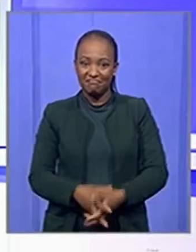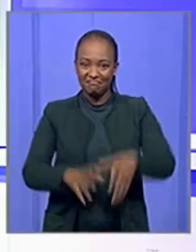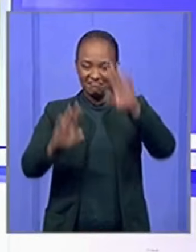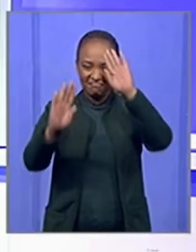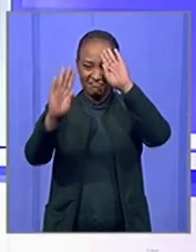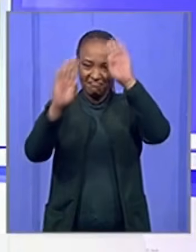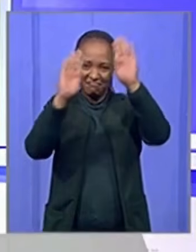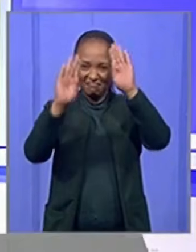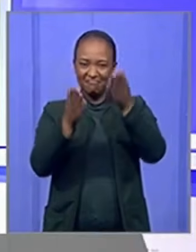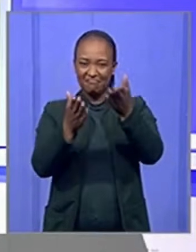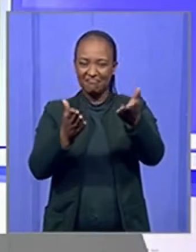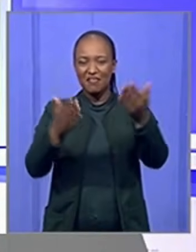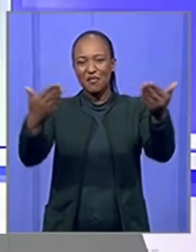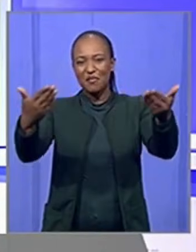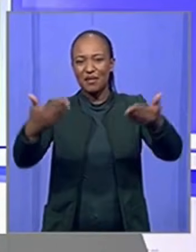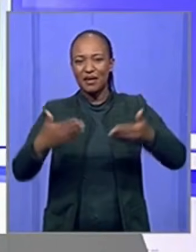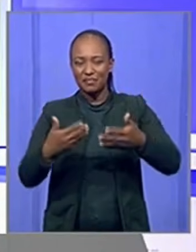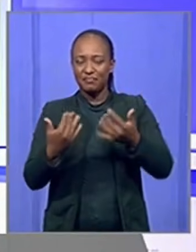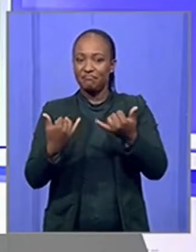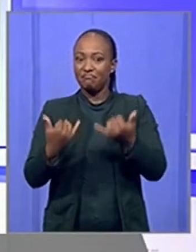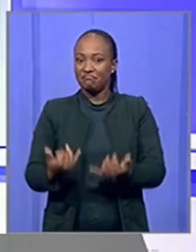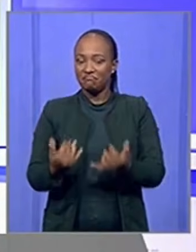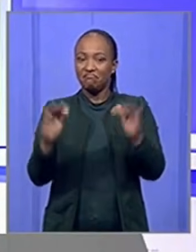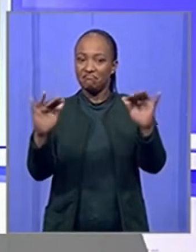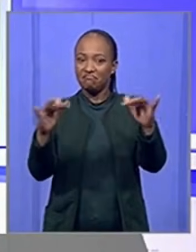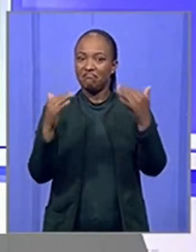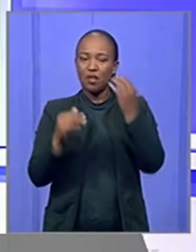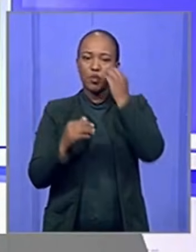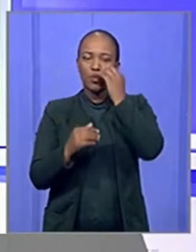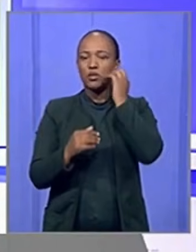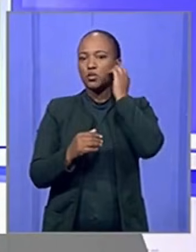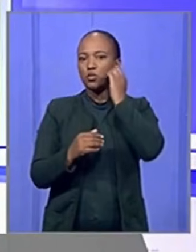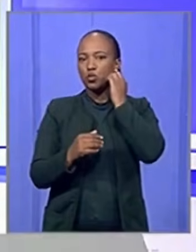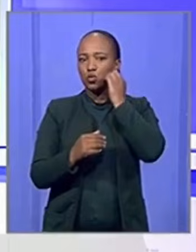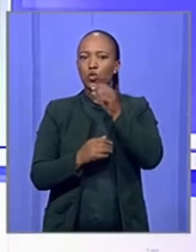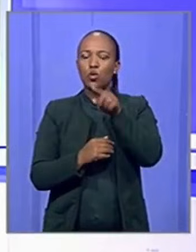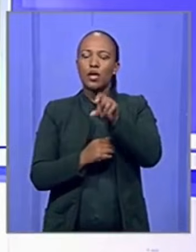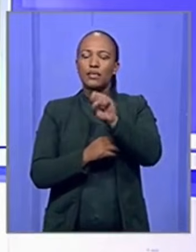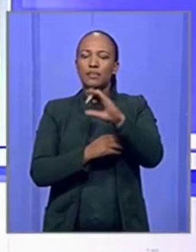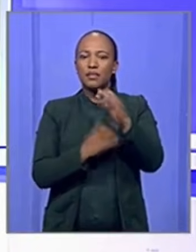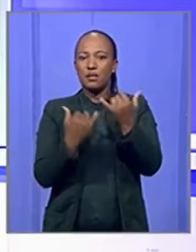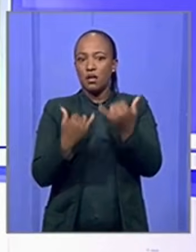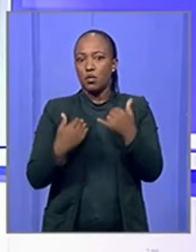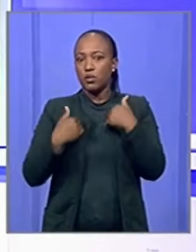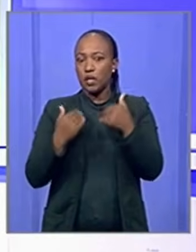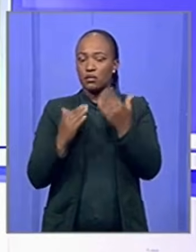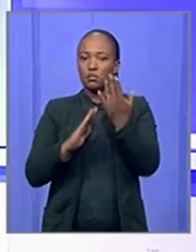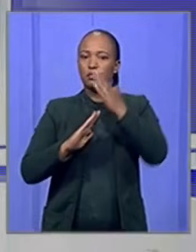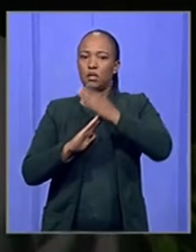Dumelang baheso la moetswe kgasong ena ya ditaba tsa Sesotho ho SABC2 empa ha re qale ka dihlooho tsa tsona.